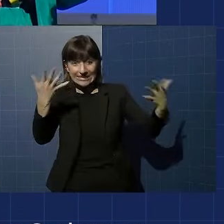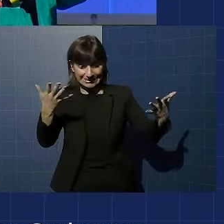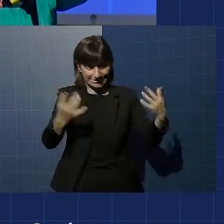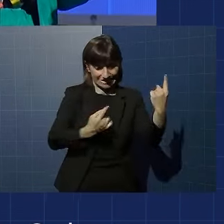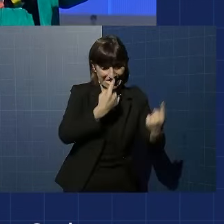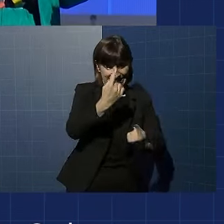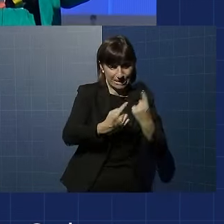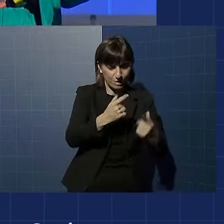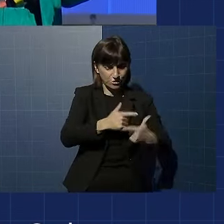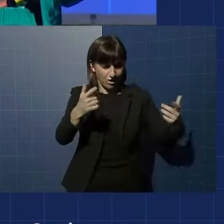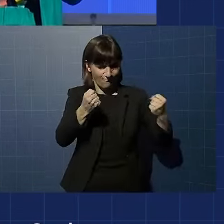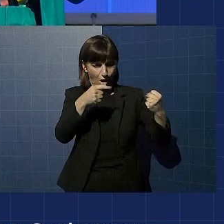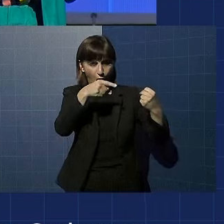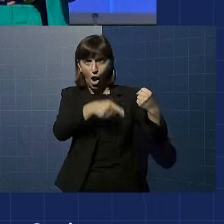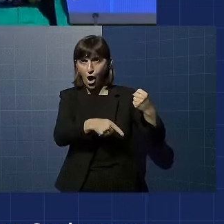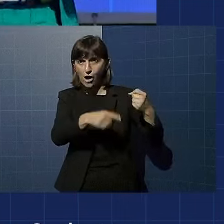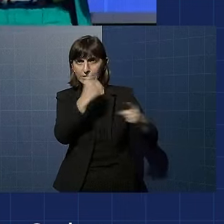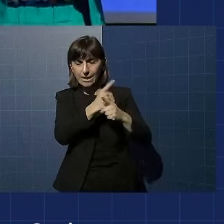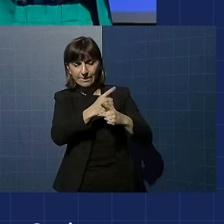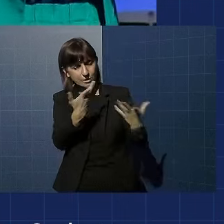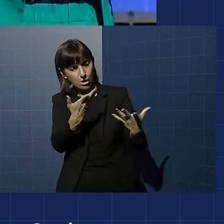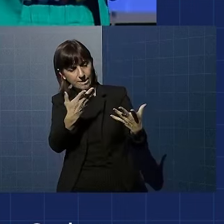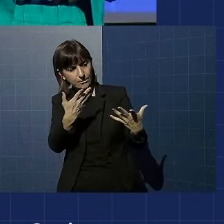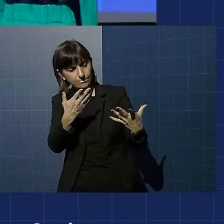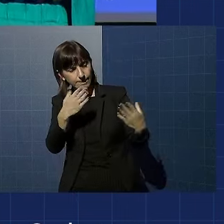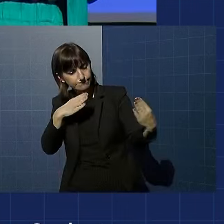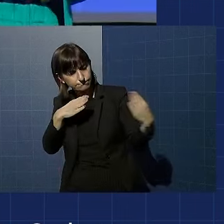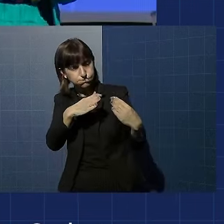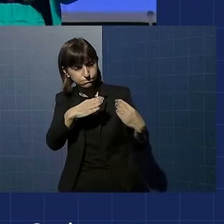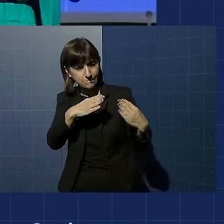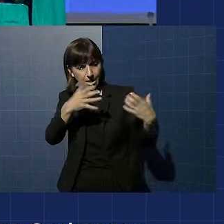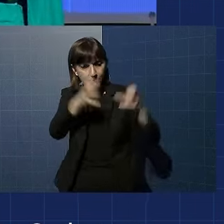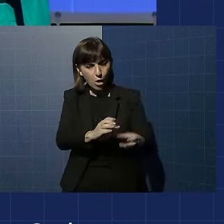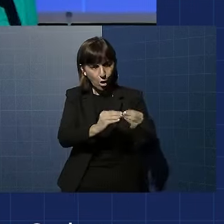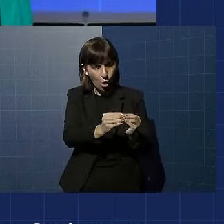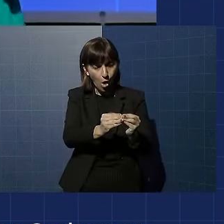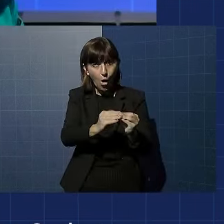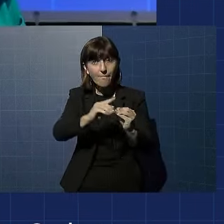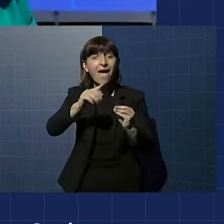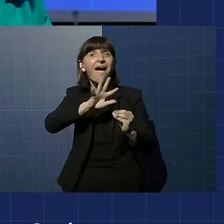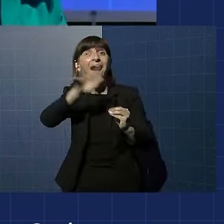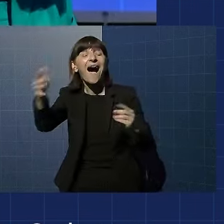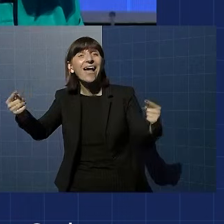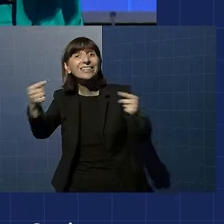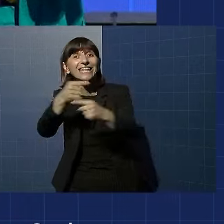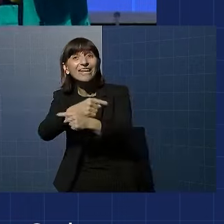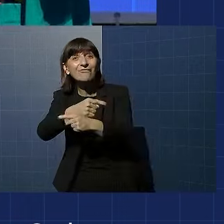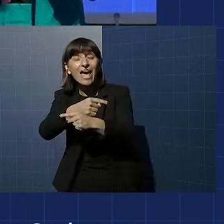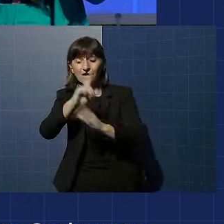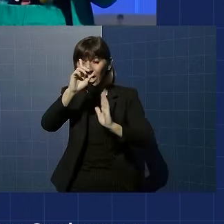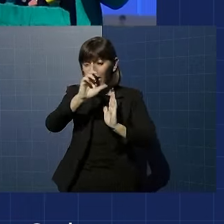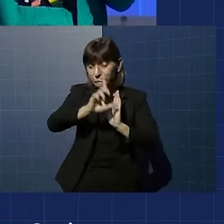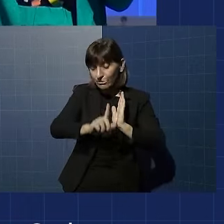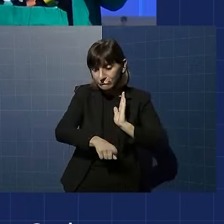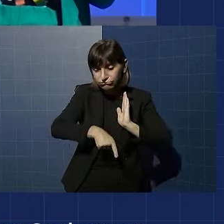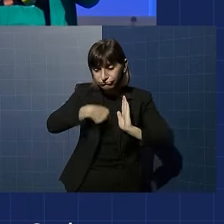longer the duration of the mission is. And again, this is something that we need to take into account. You see a red line there. This is for the eyes, for the vision. You